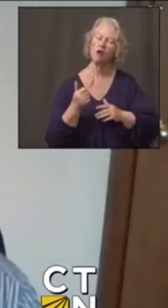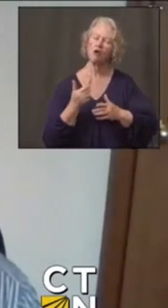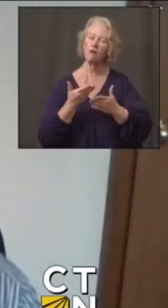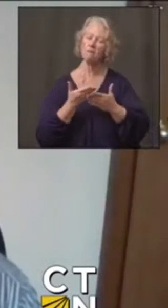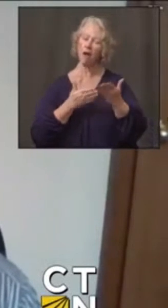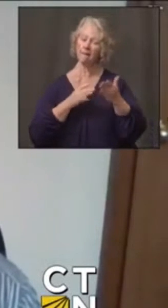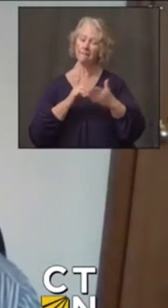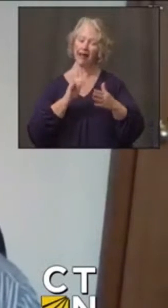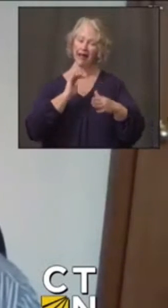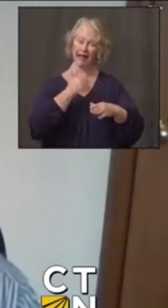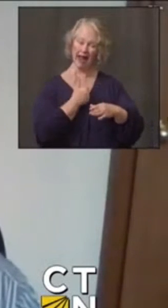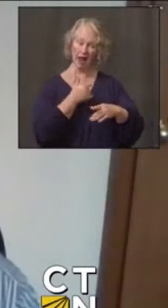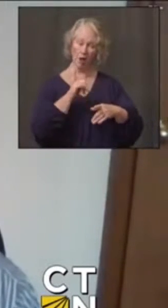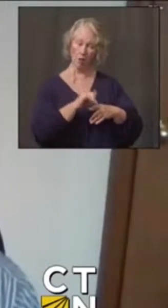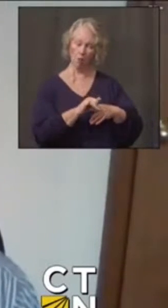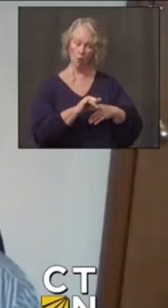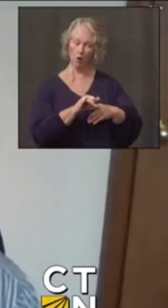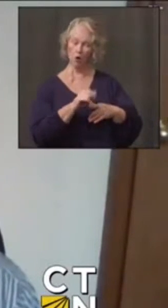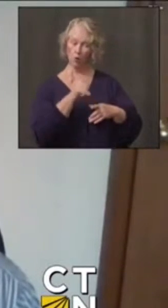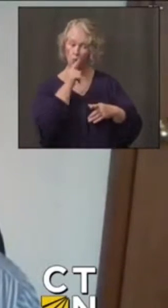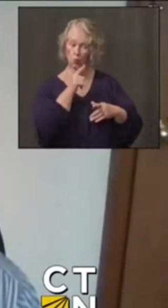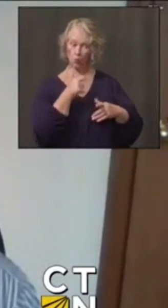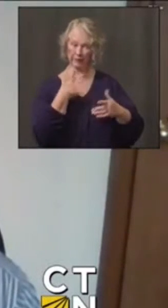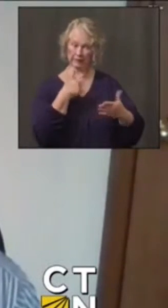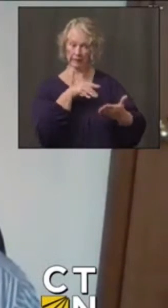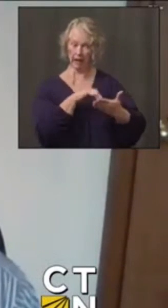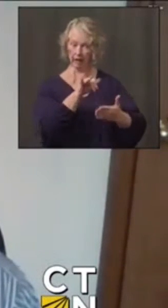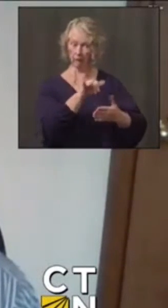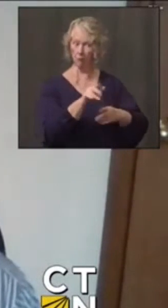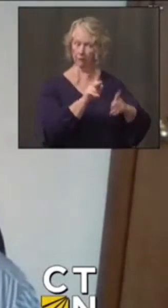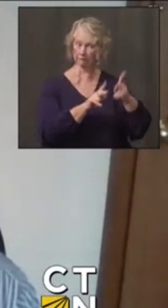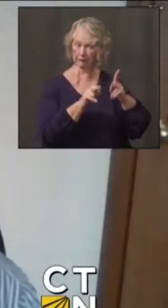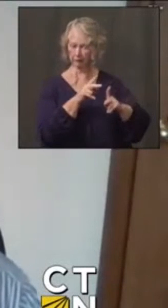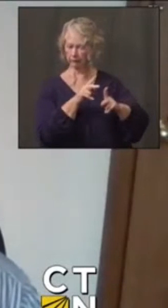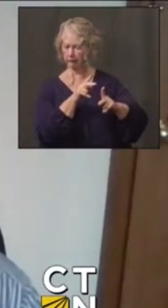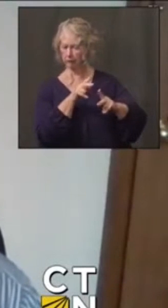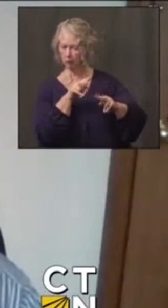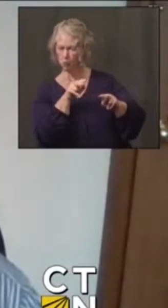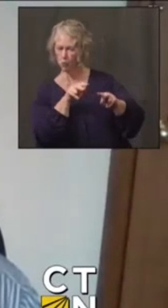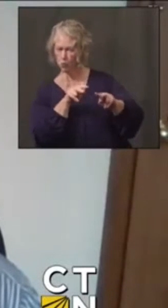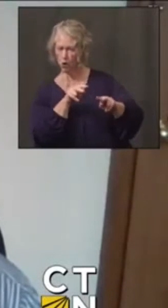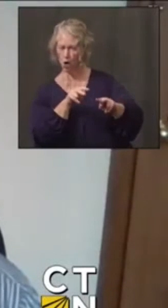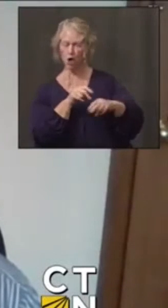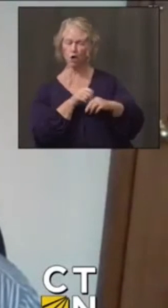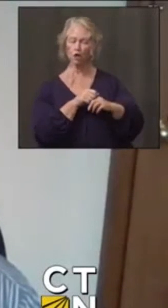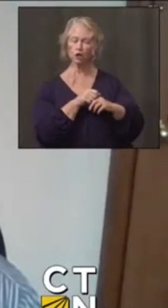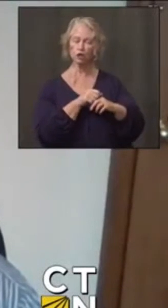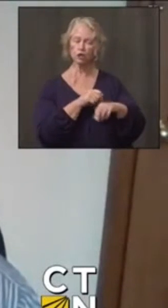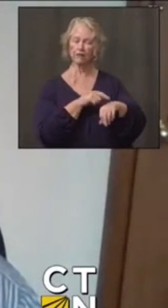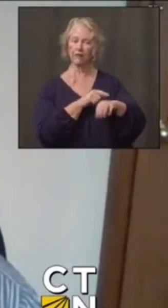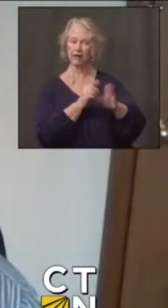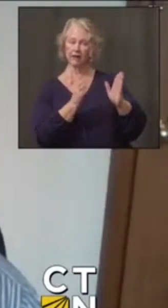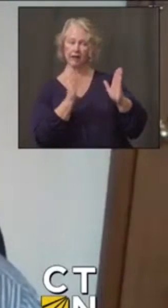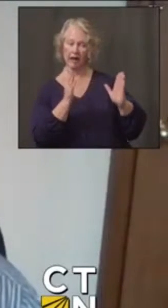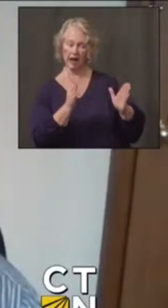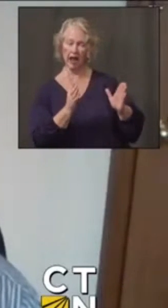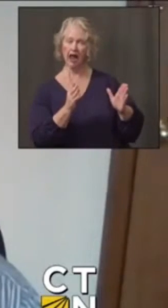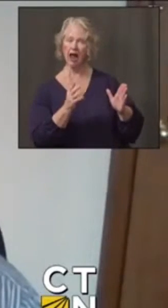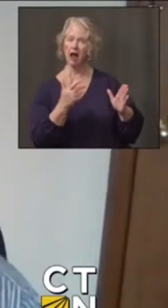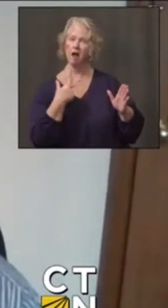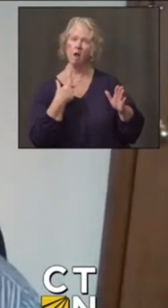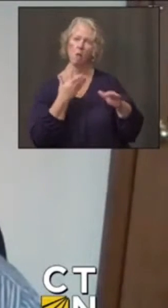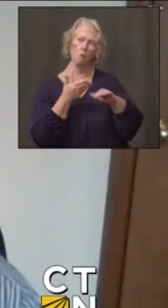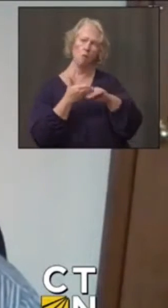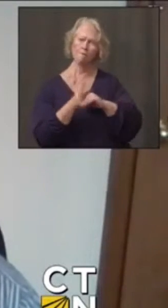into the clinical study, the time has really been that we've enrolled over